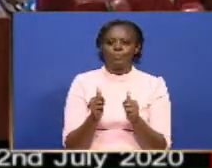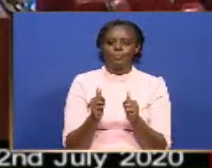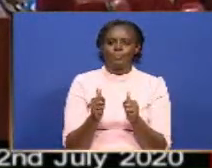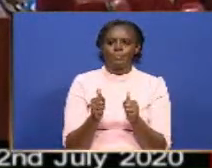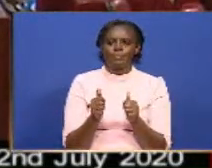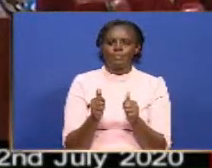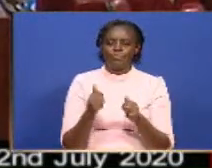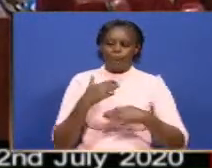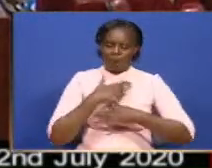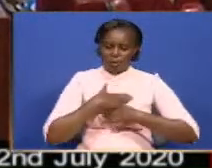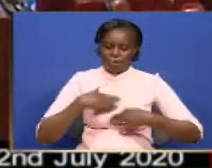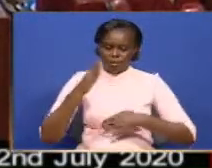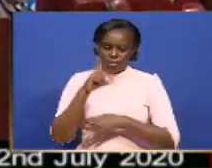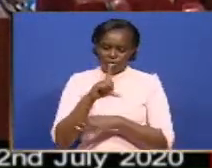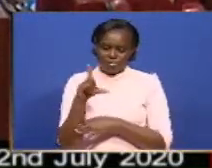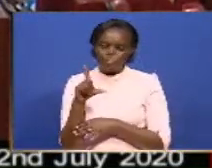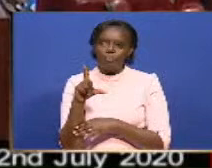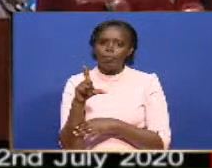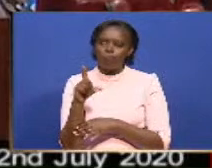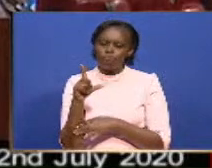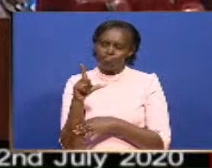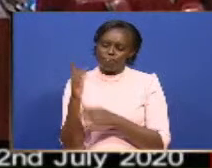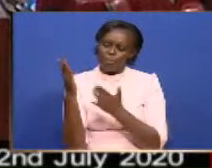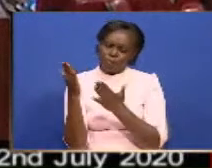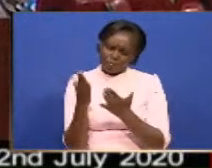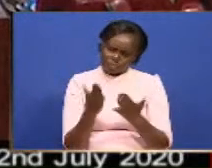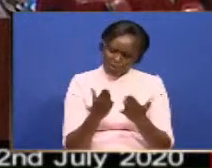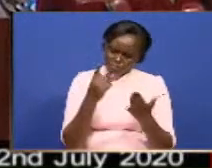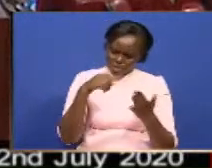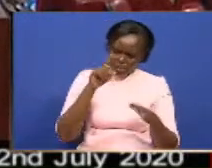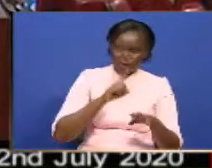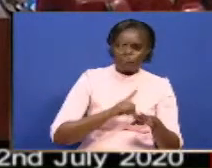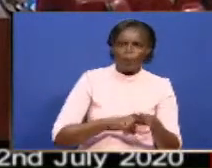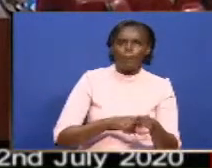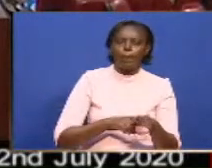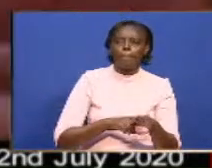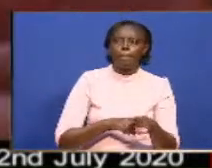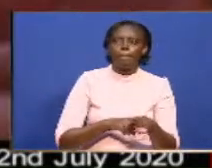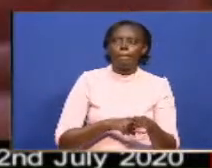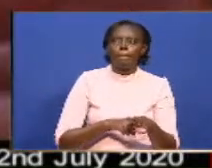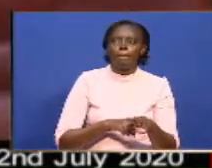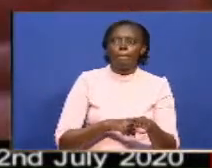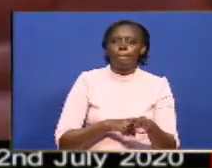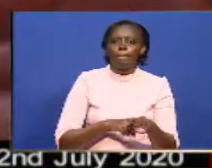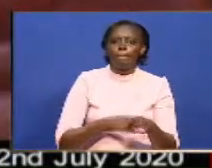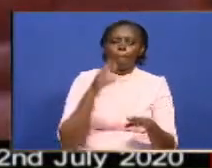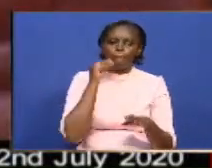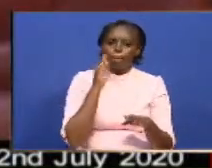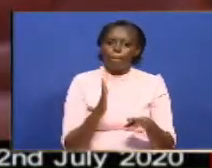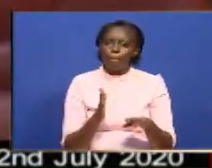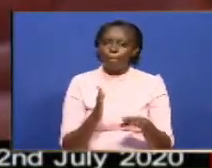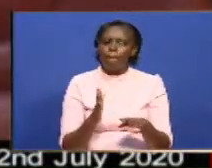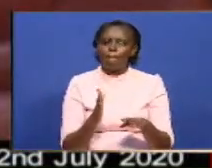The refugee bill has come at the right time. Madam Speaker,